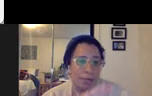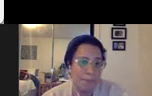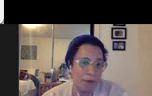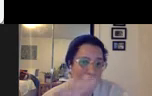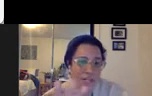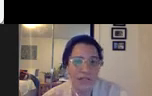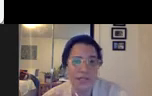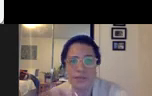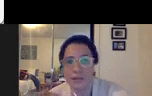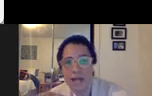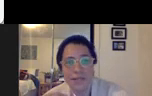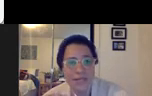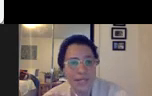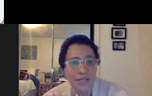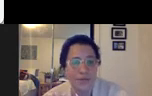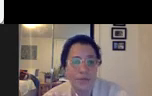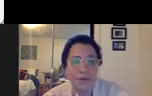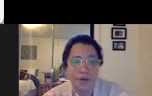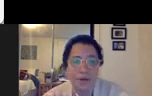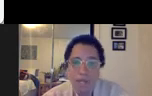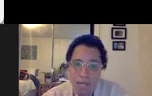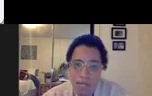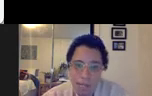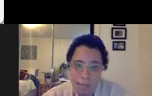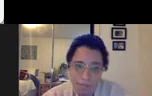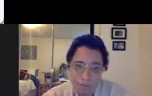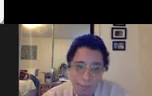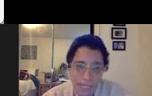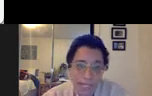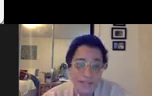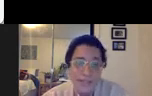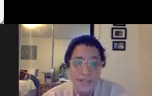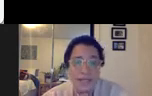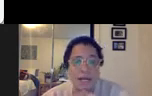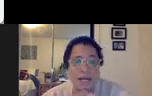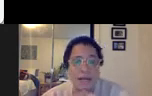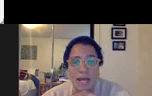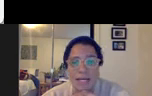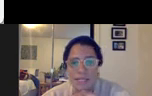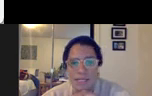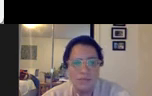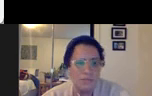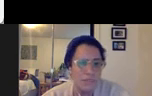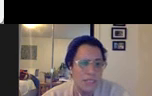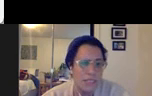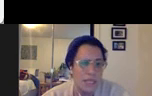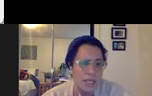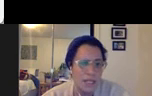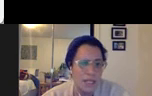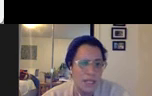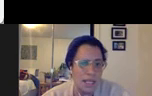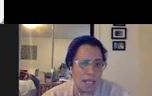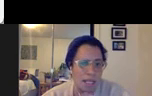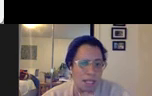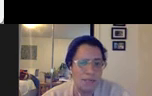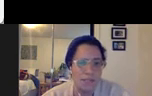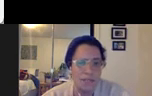related to projects, policies, or plans. I didn't really